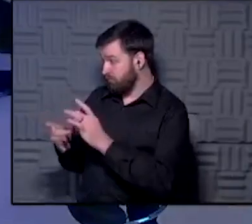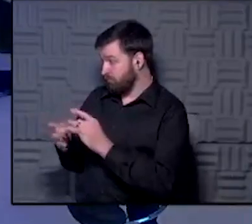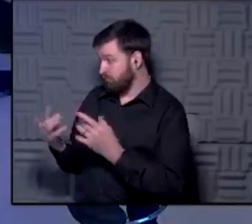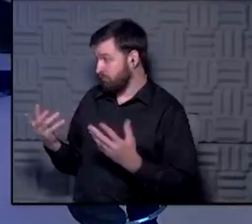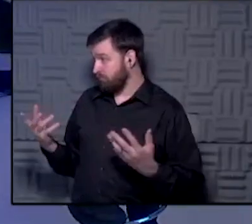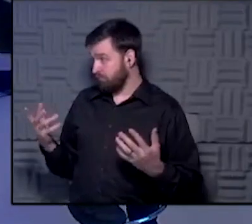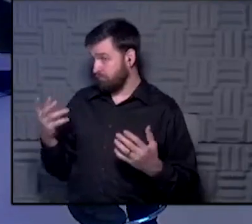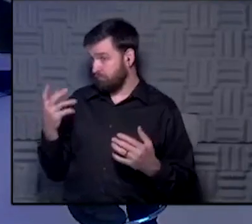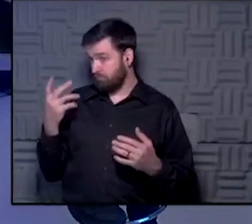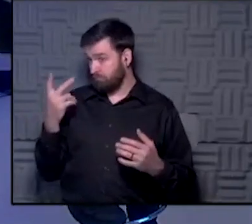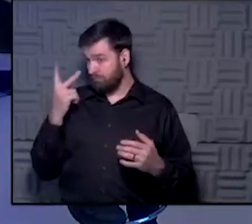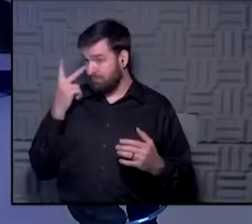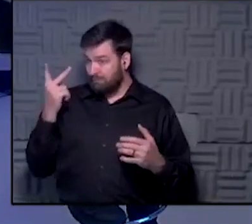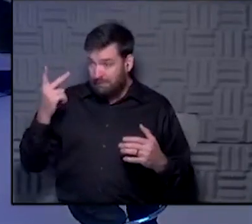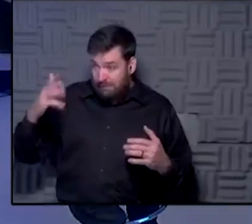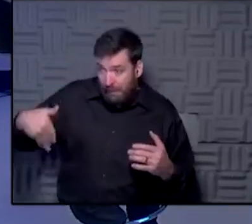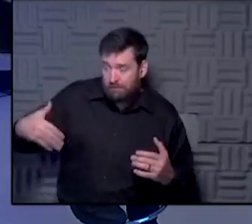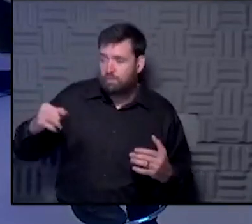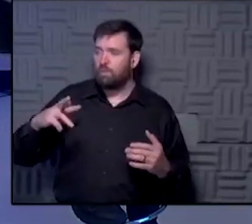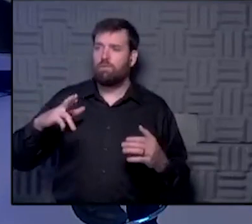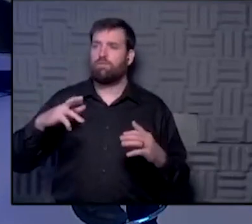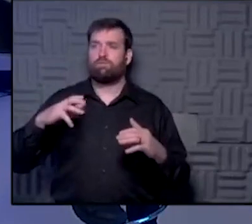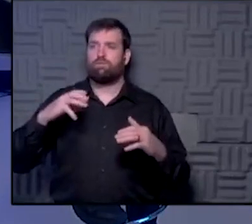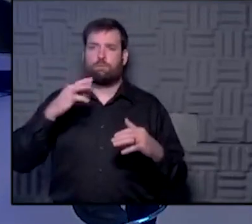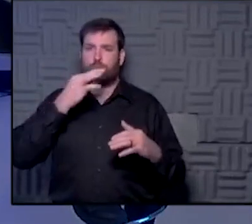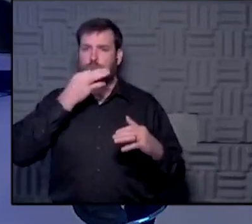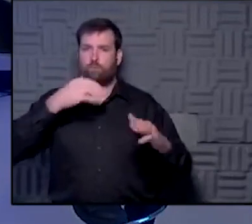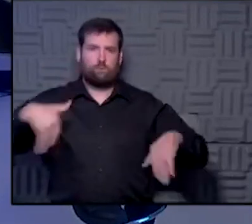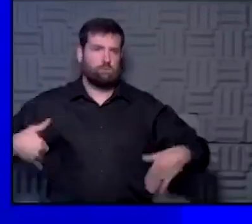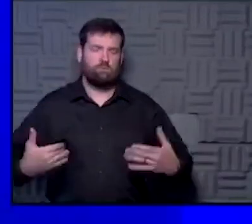we seeing anything yet, or is it too soon? You know, I think in